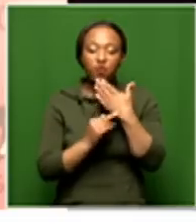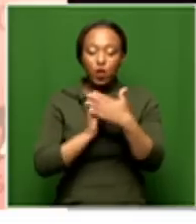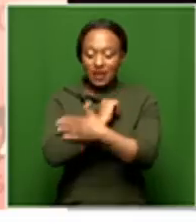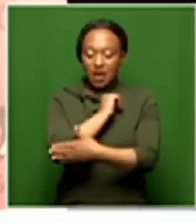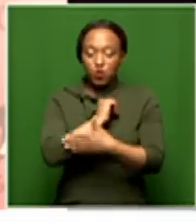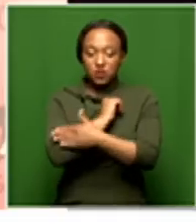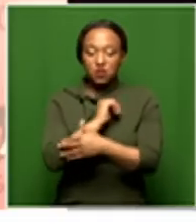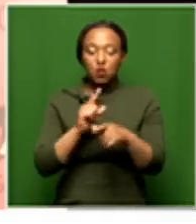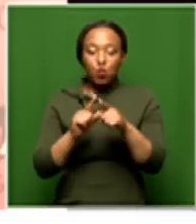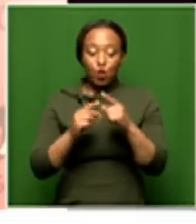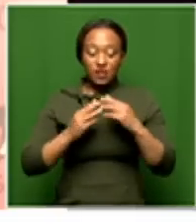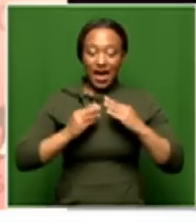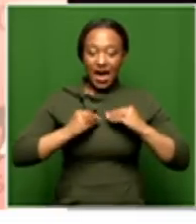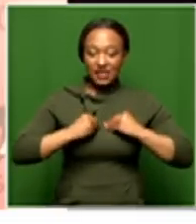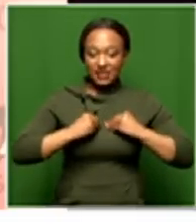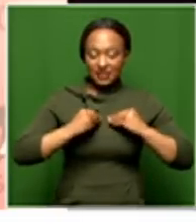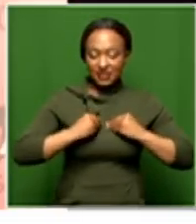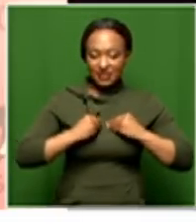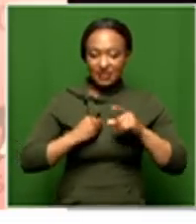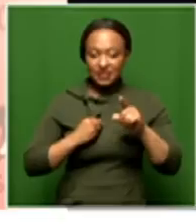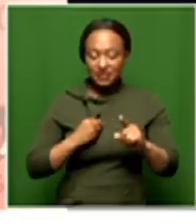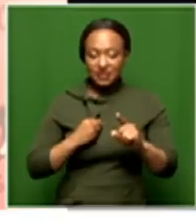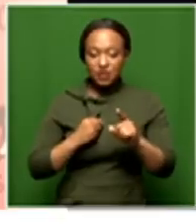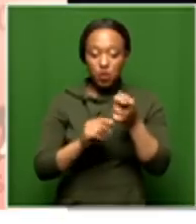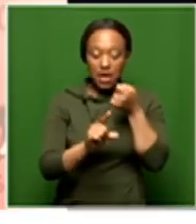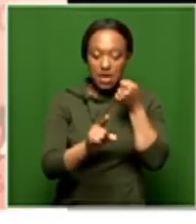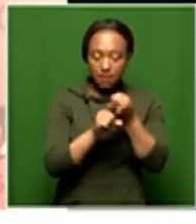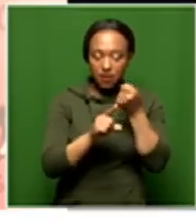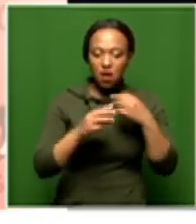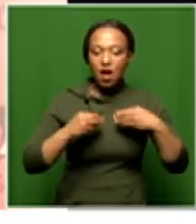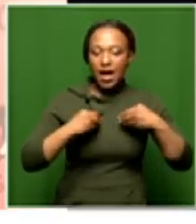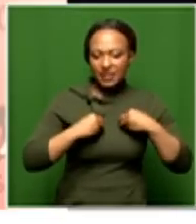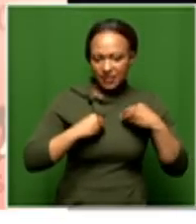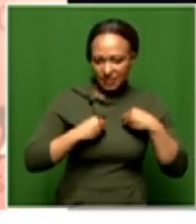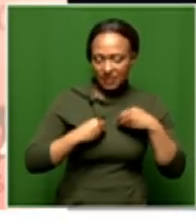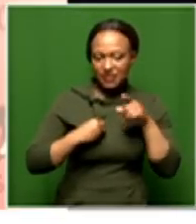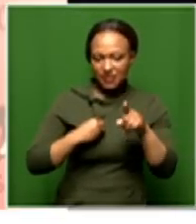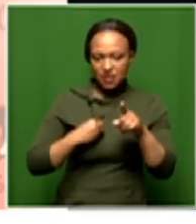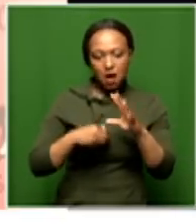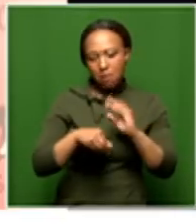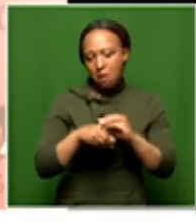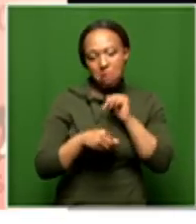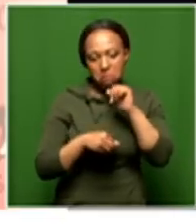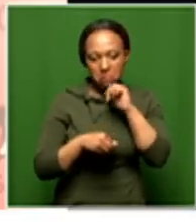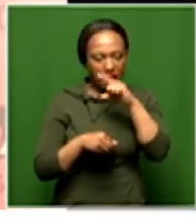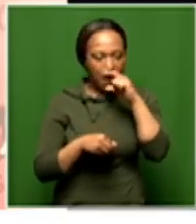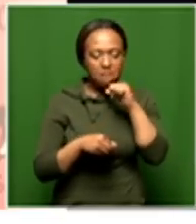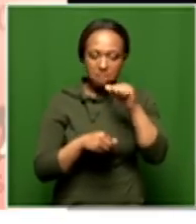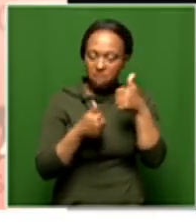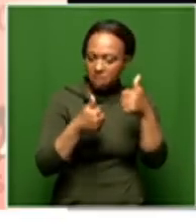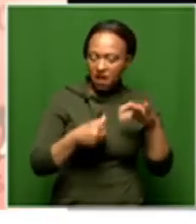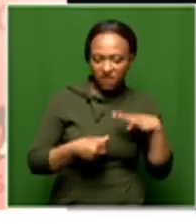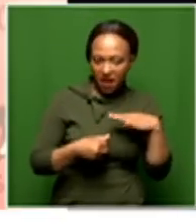call prescribed assets, which the government prefers to call impact investment assets, which we have no problem with the name per se.